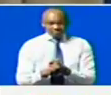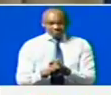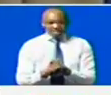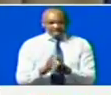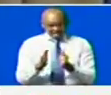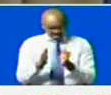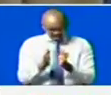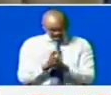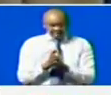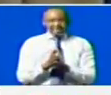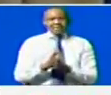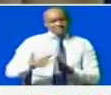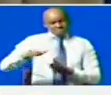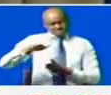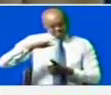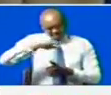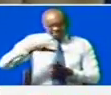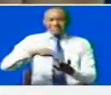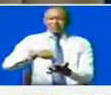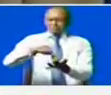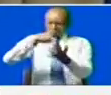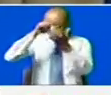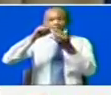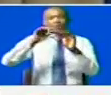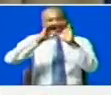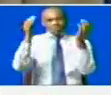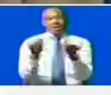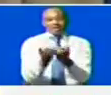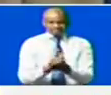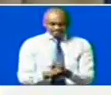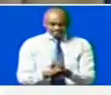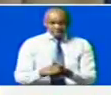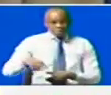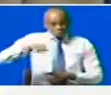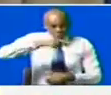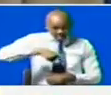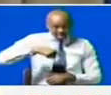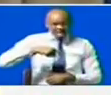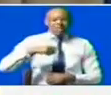an exalted place in the world. And we will be